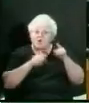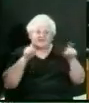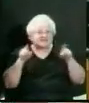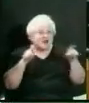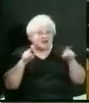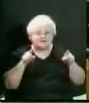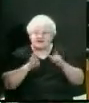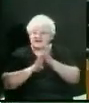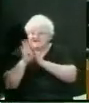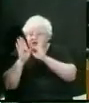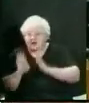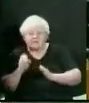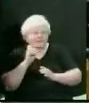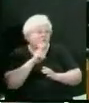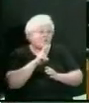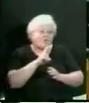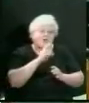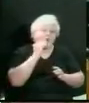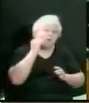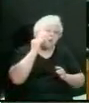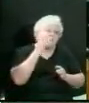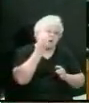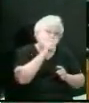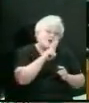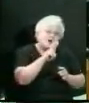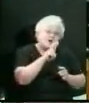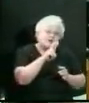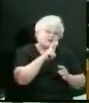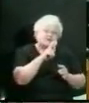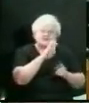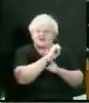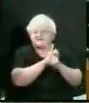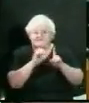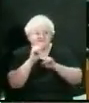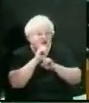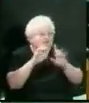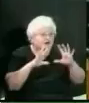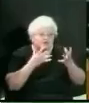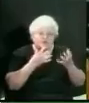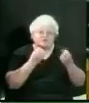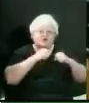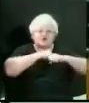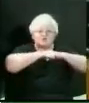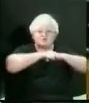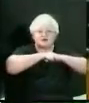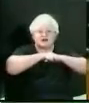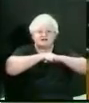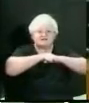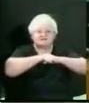you're a developer or whether you're a homeowner or an environmental group that's trying to protect these